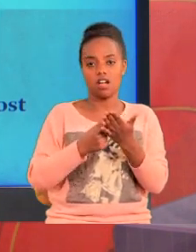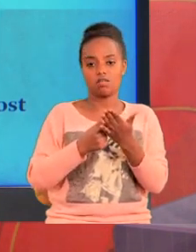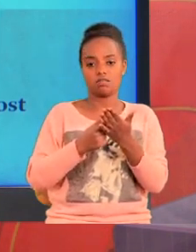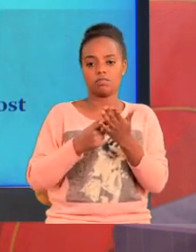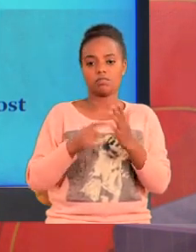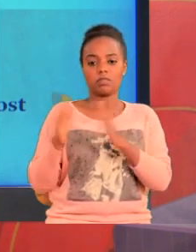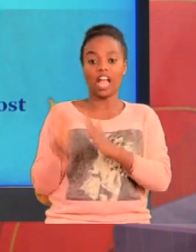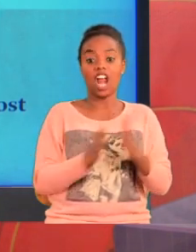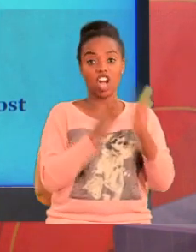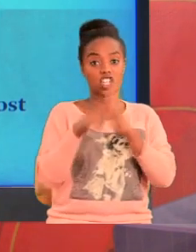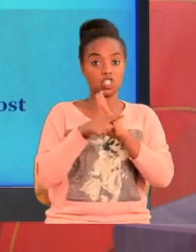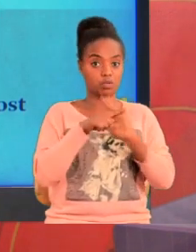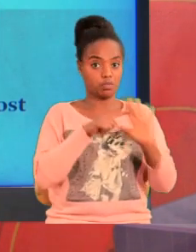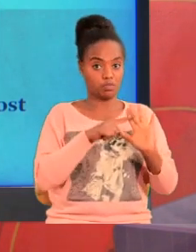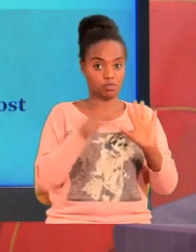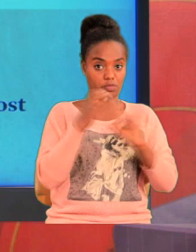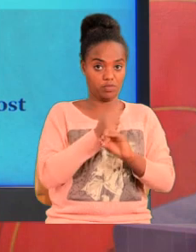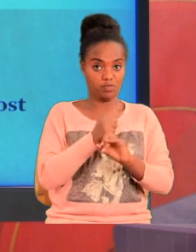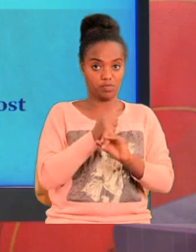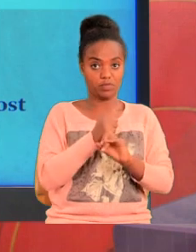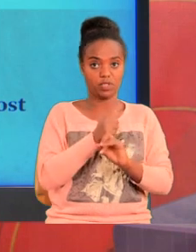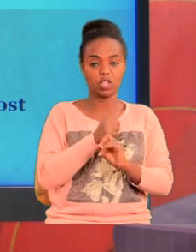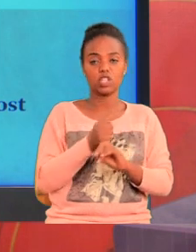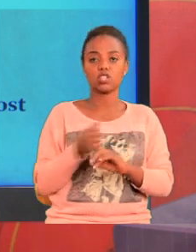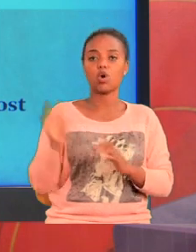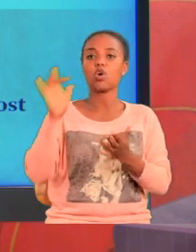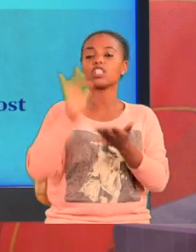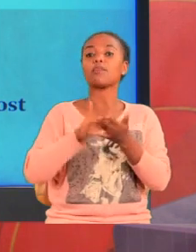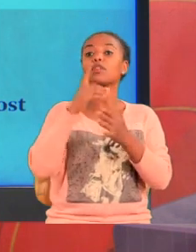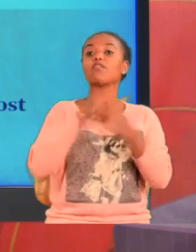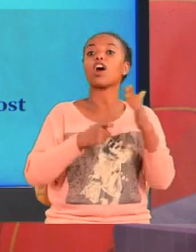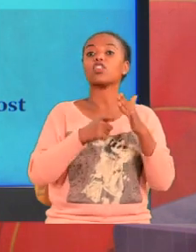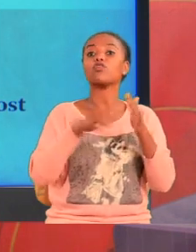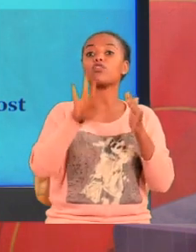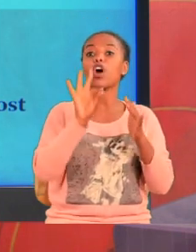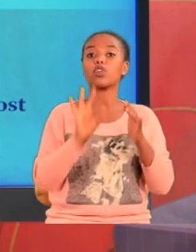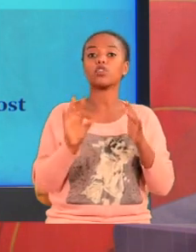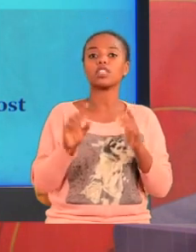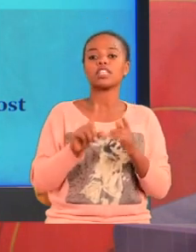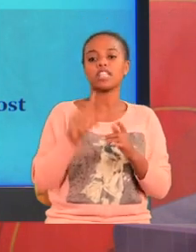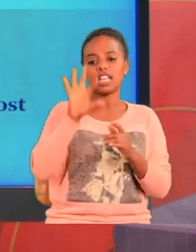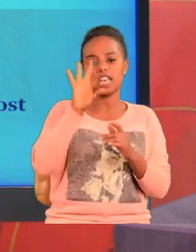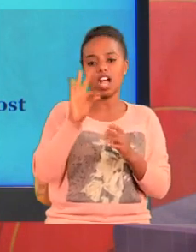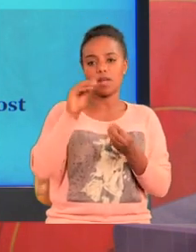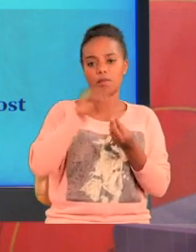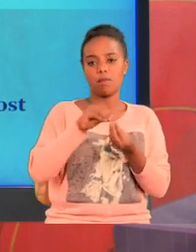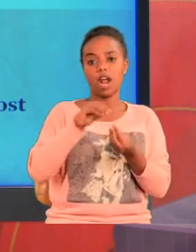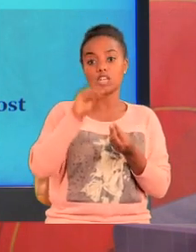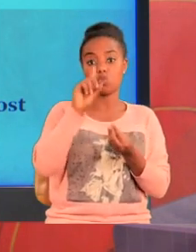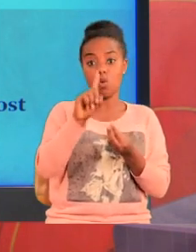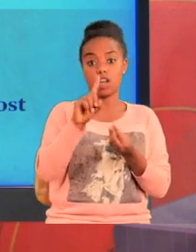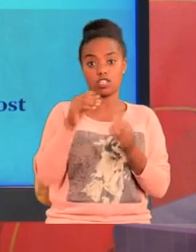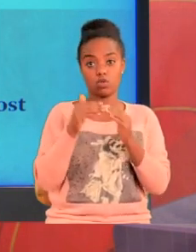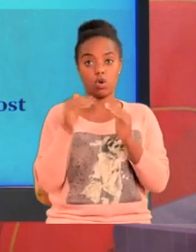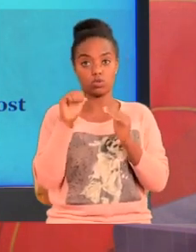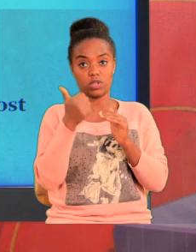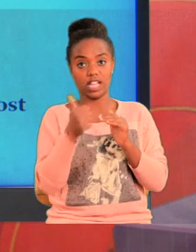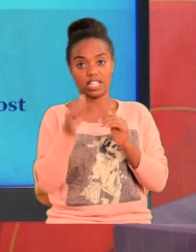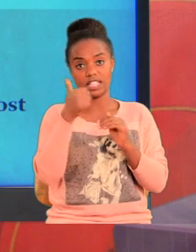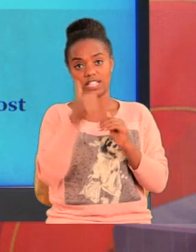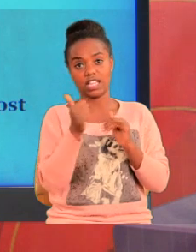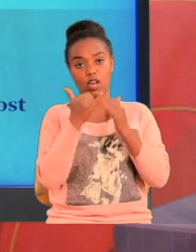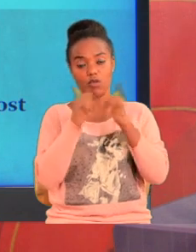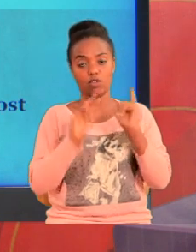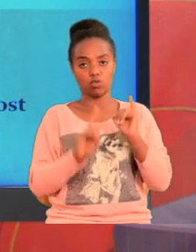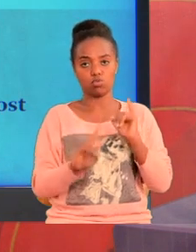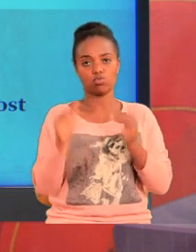order, the median or the middle value is found at 9 plus 1, 10, 10 over 2 is 5. It's found on the fifth